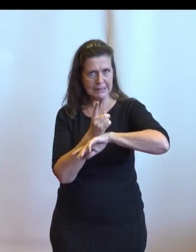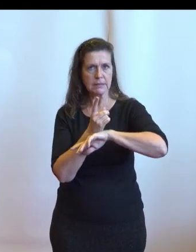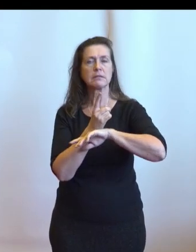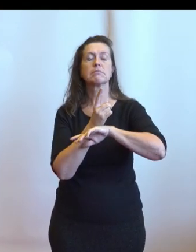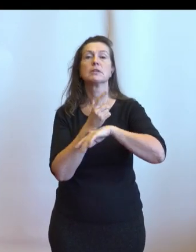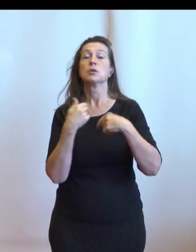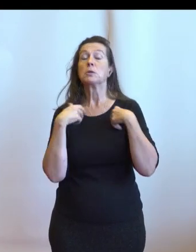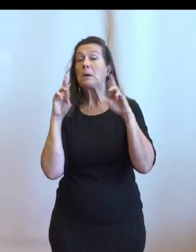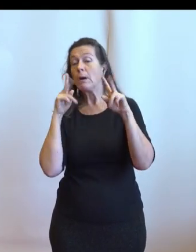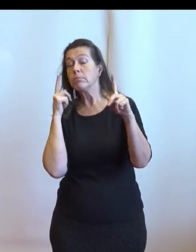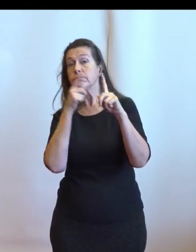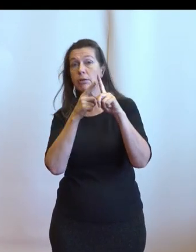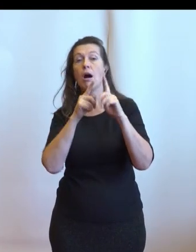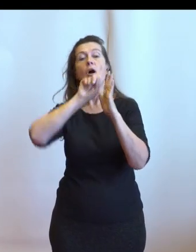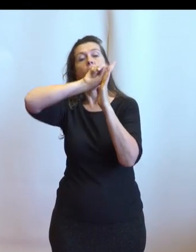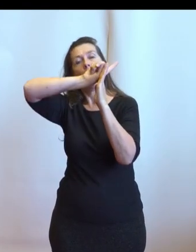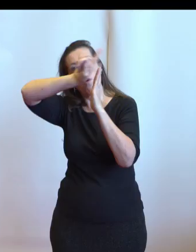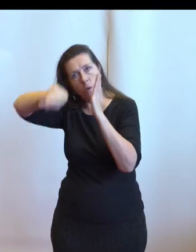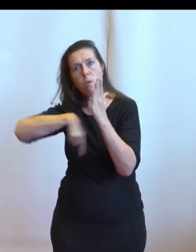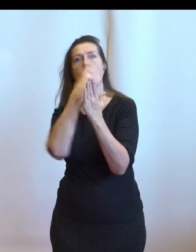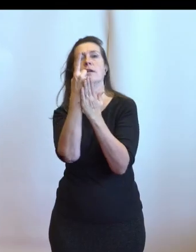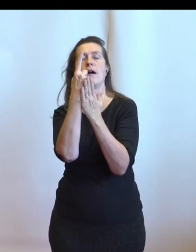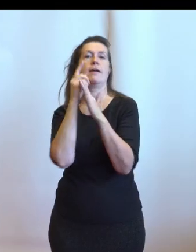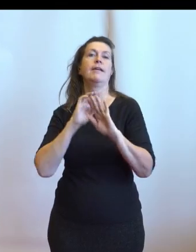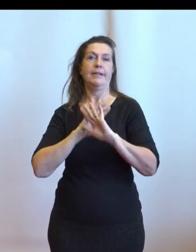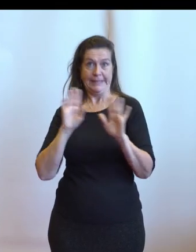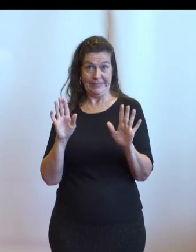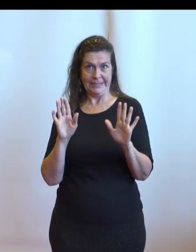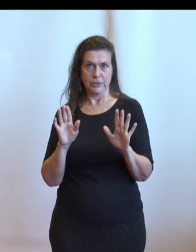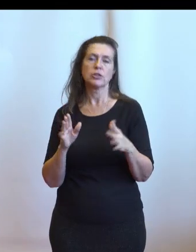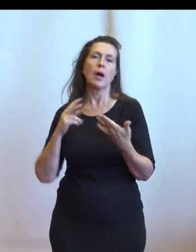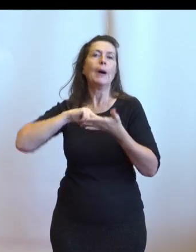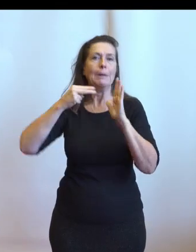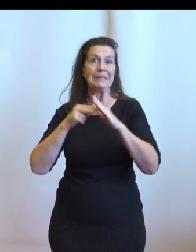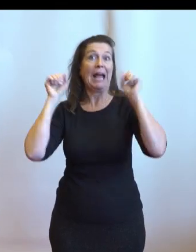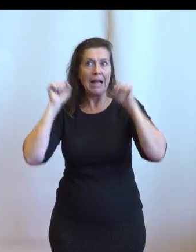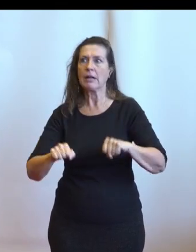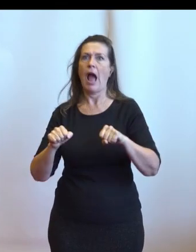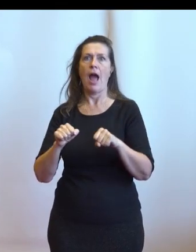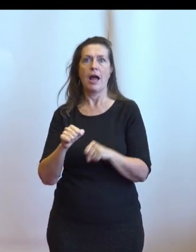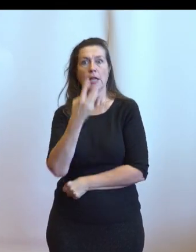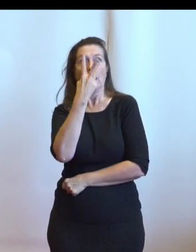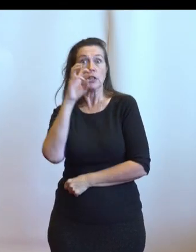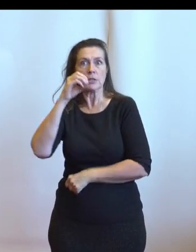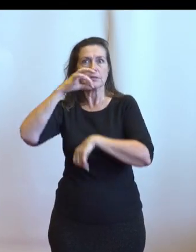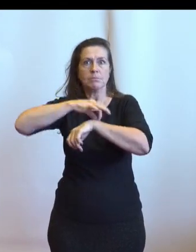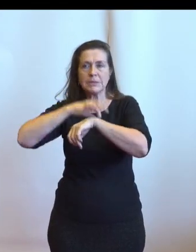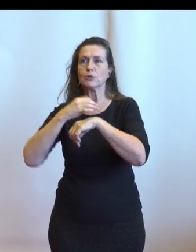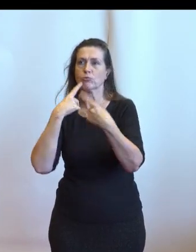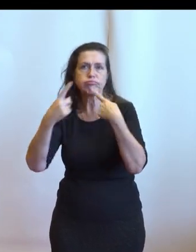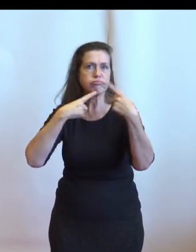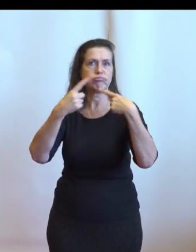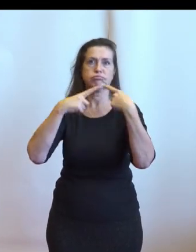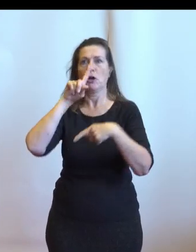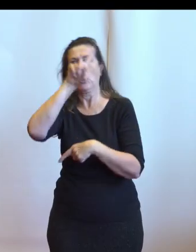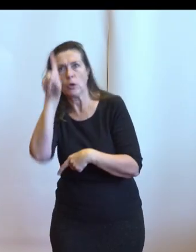finish within an hour, then we'd have at least 30 minutes for discussion, which will hopefully we'll